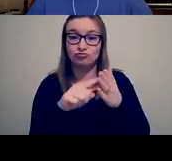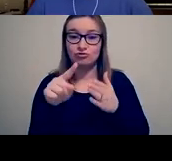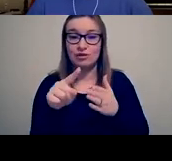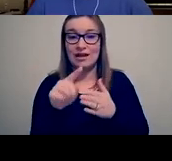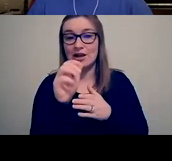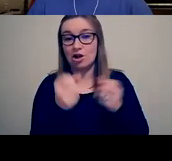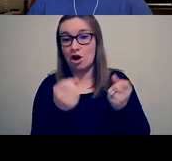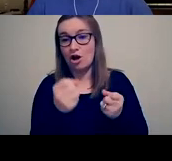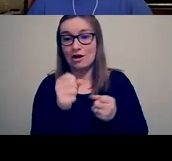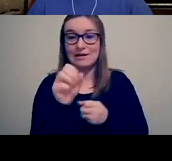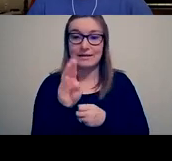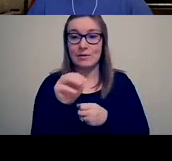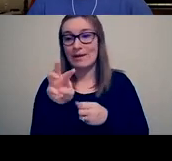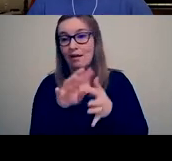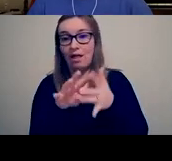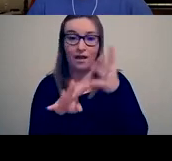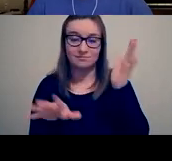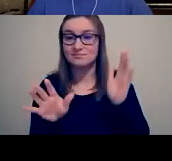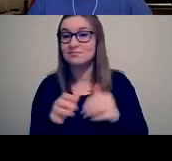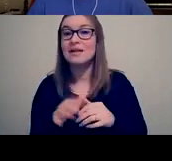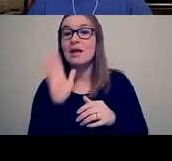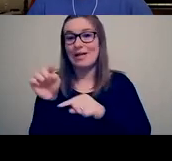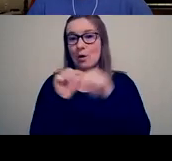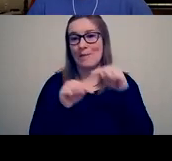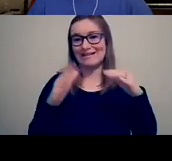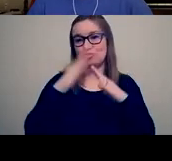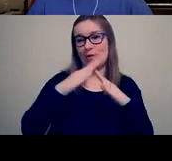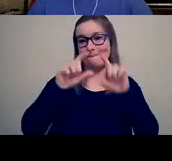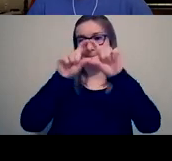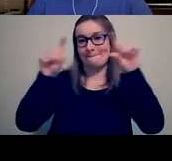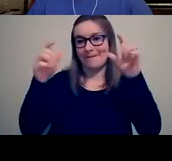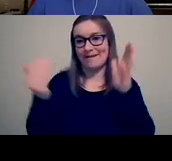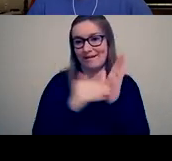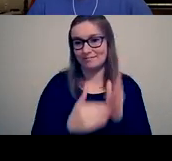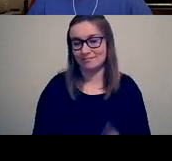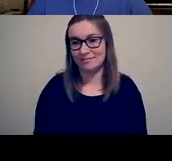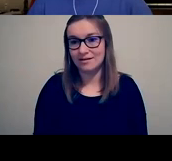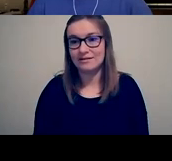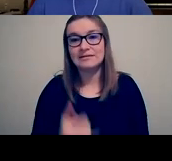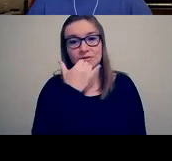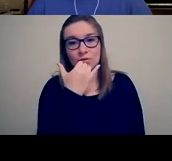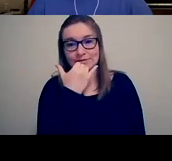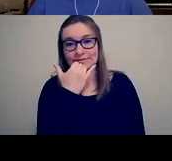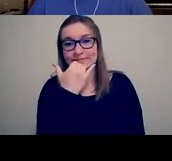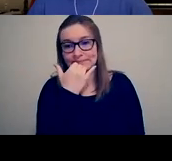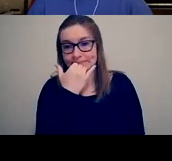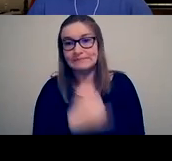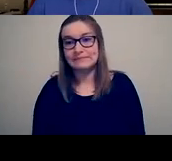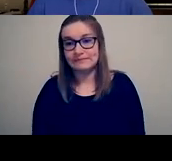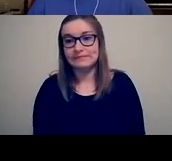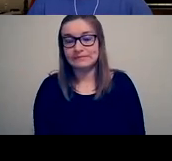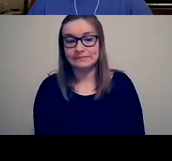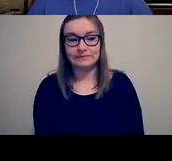WP. It takes me back to the top. So yeah, which is incorrect. Visited link graphic